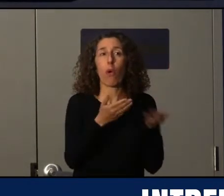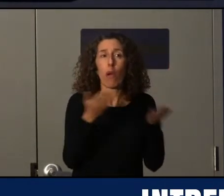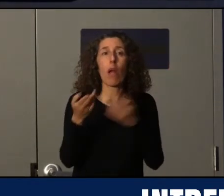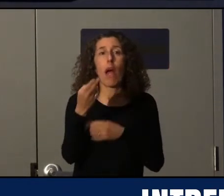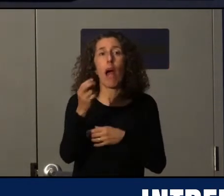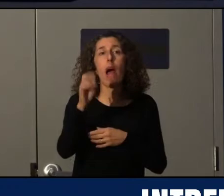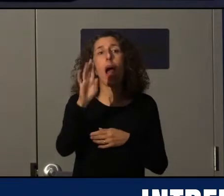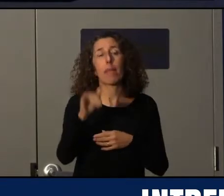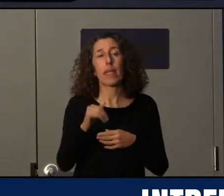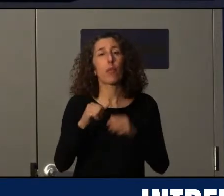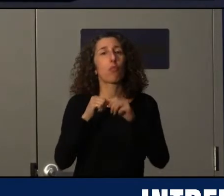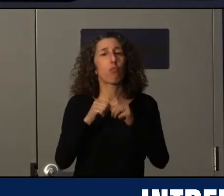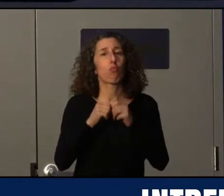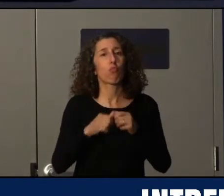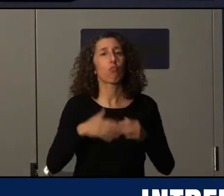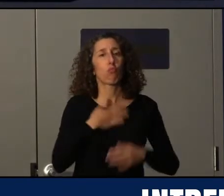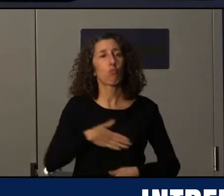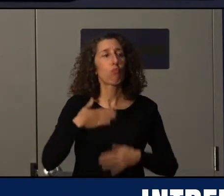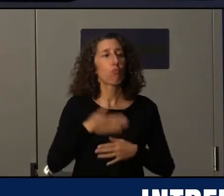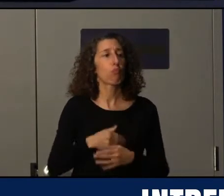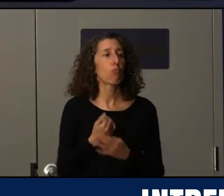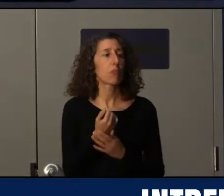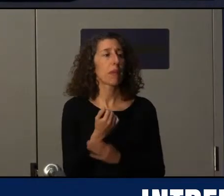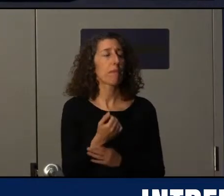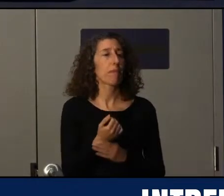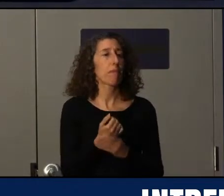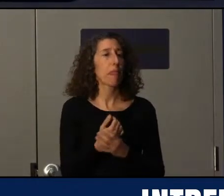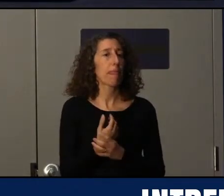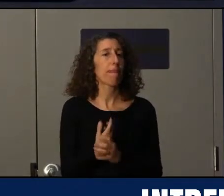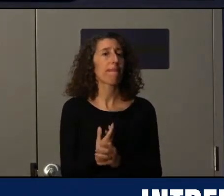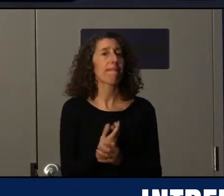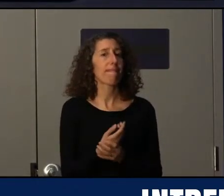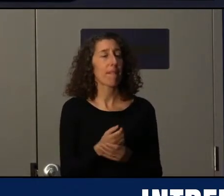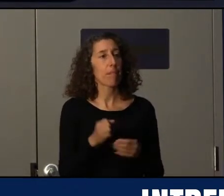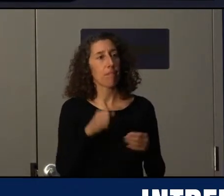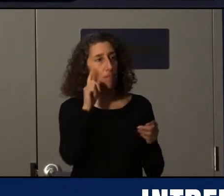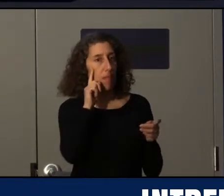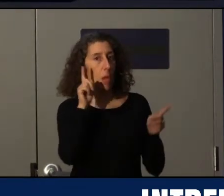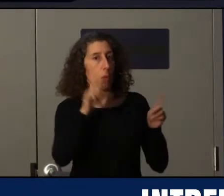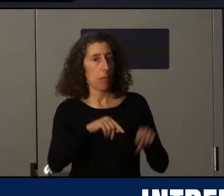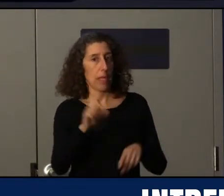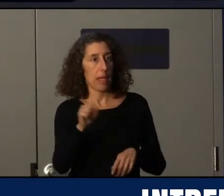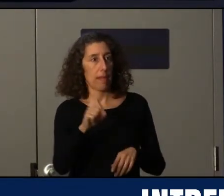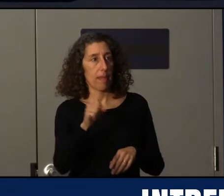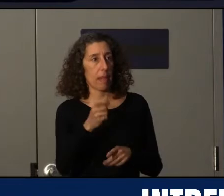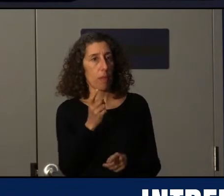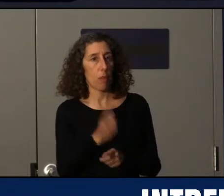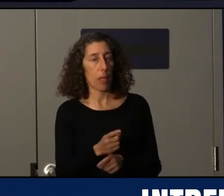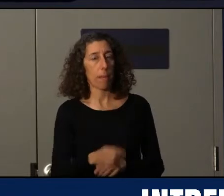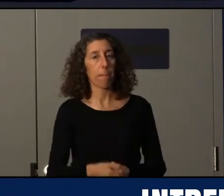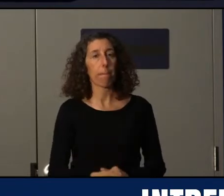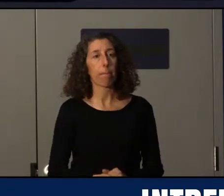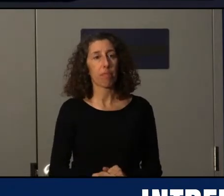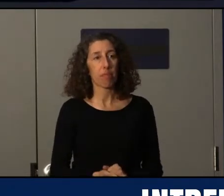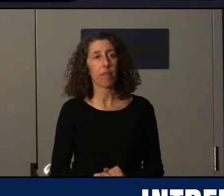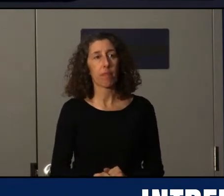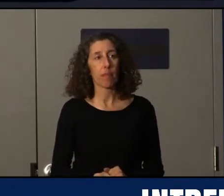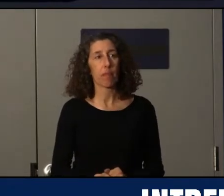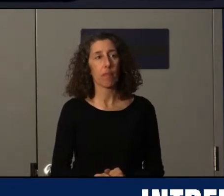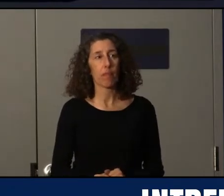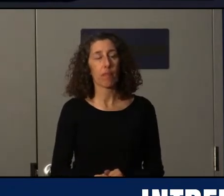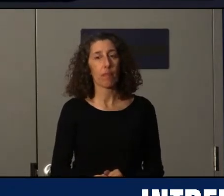problem. Yeah, I totally agree. I think that, like you were